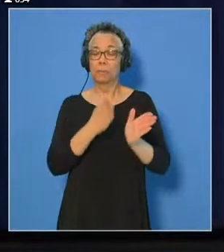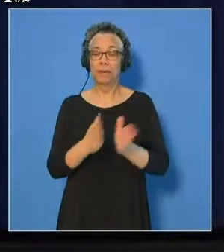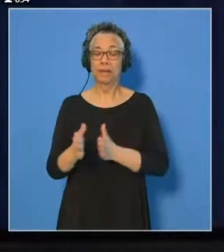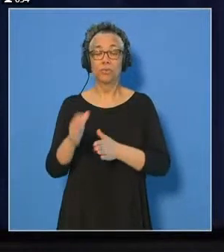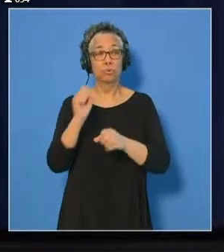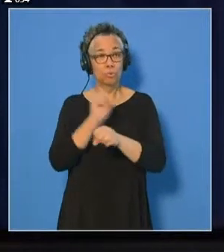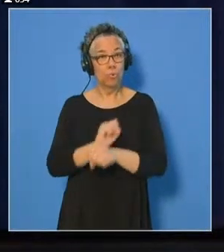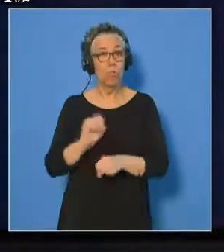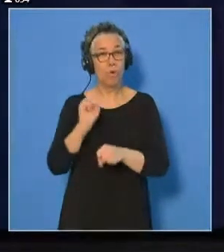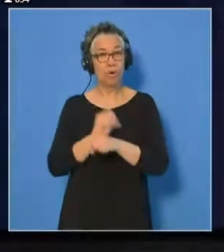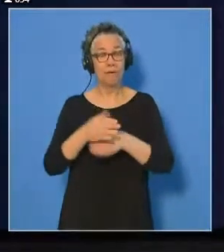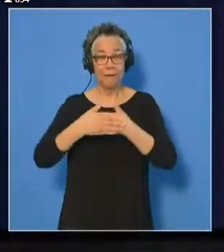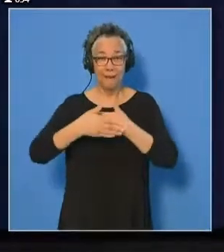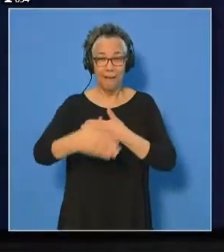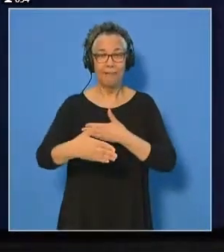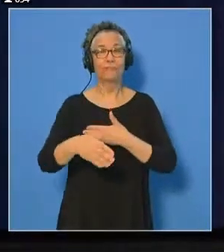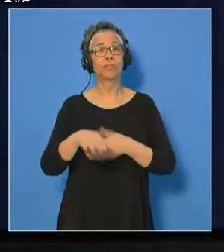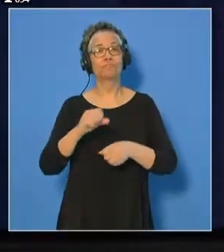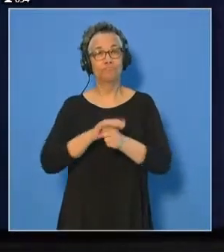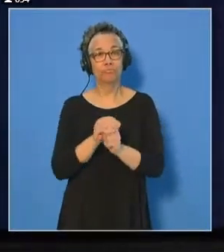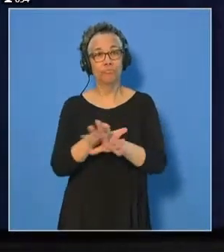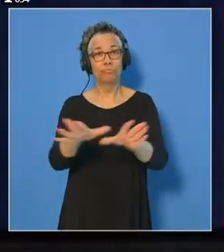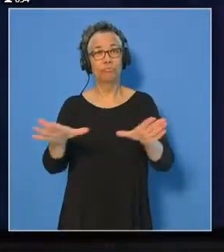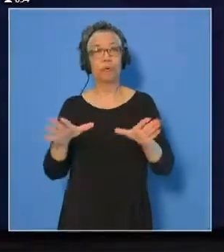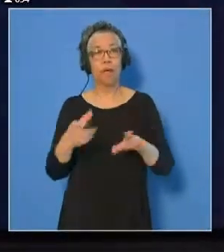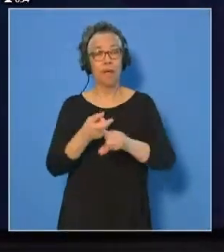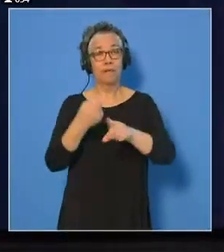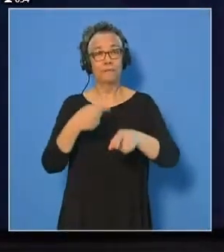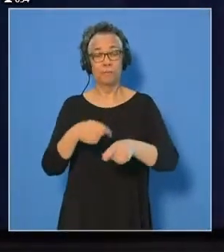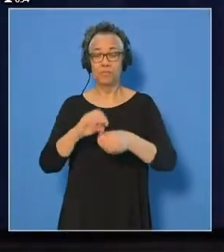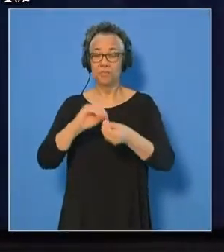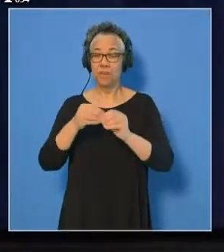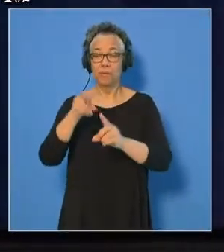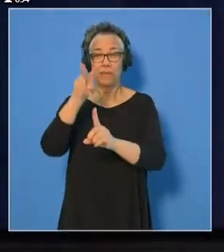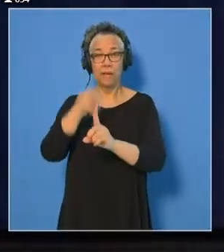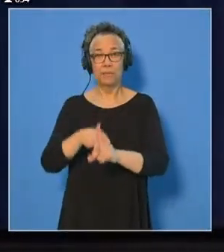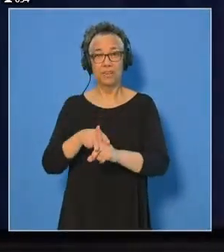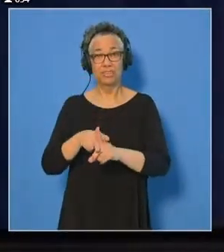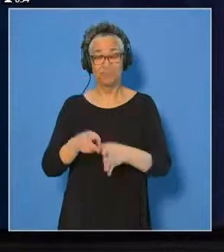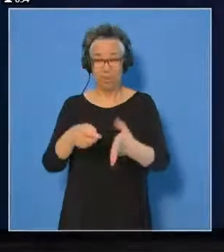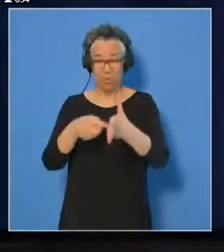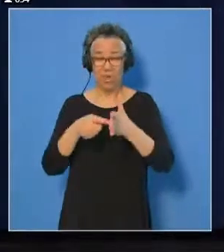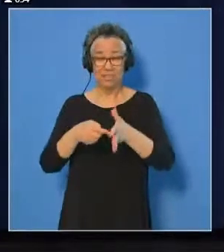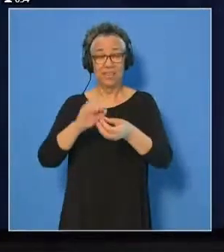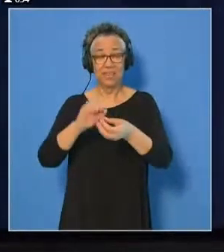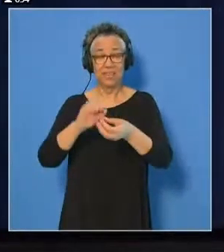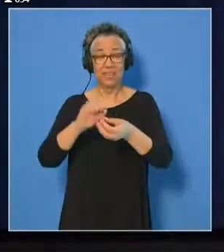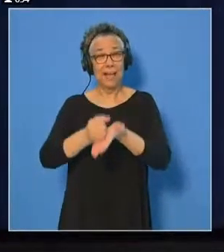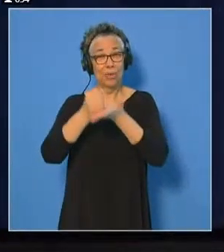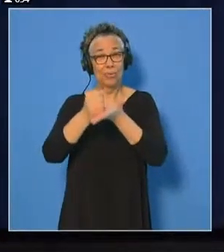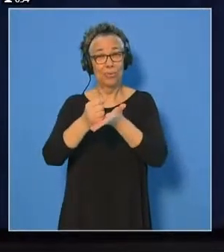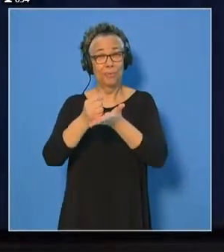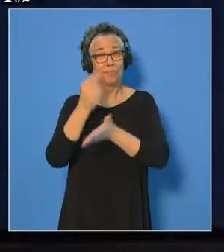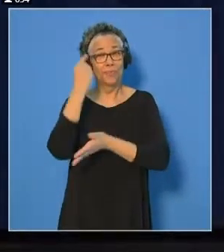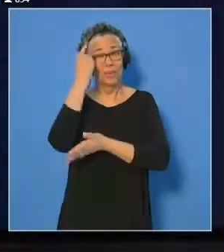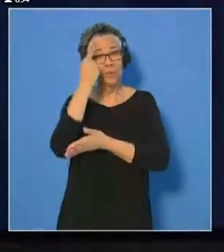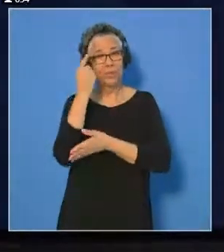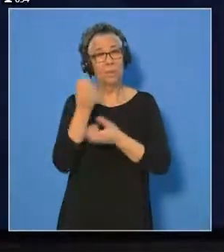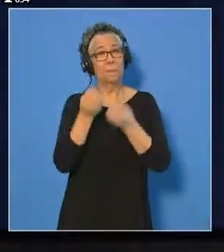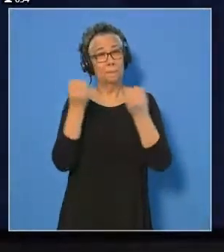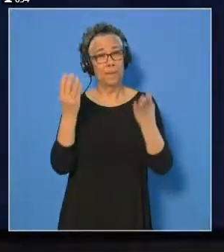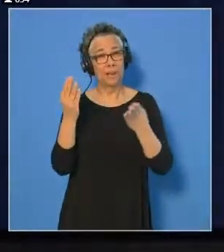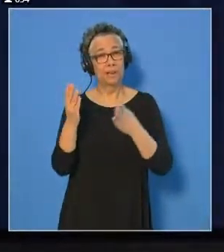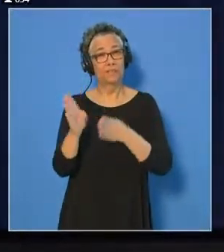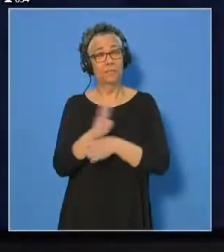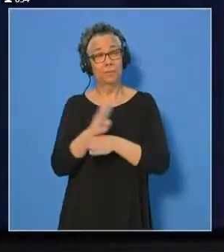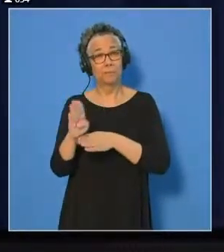operate post-COVID-19. And from the number of applications received for help, we think that a majority of the business owners in